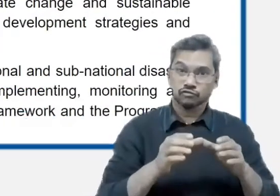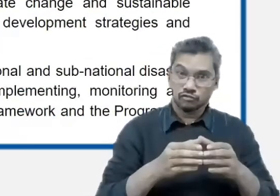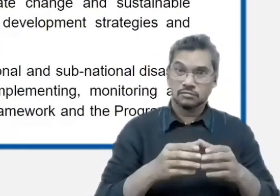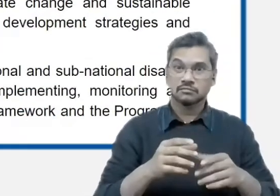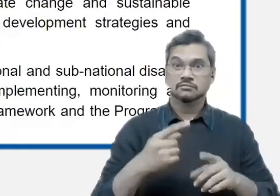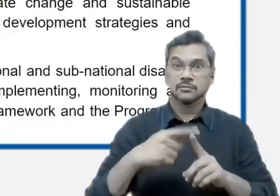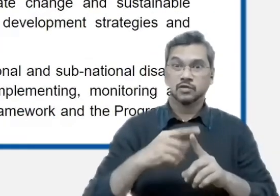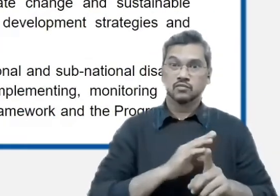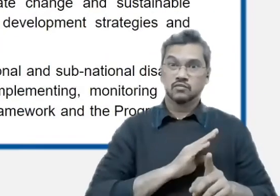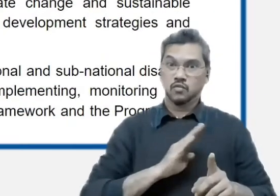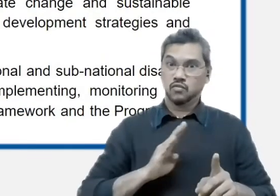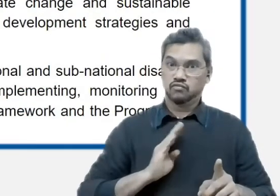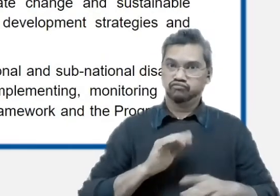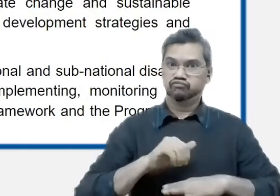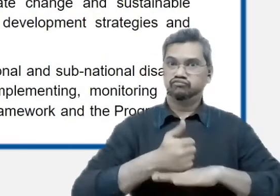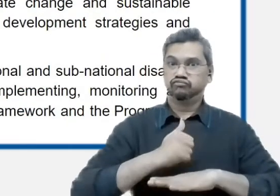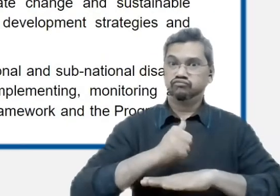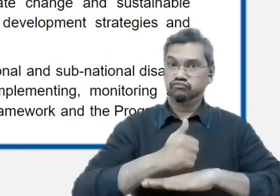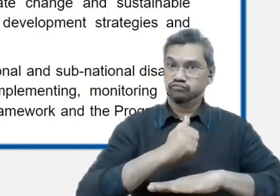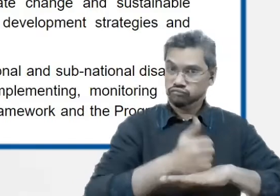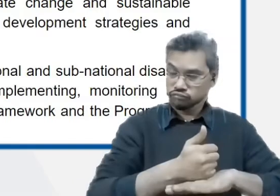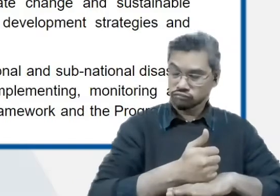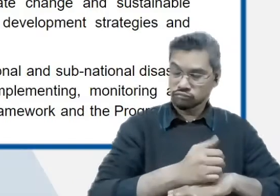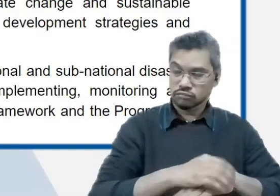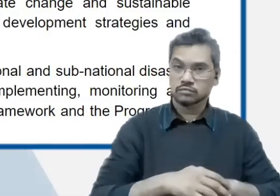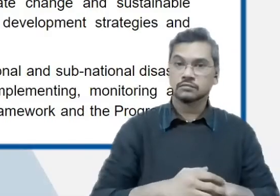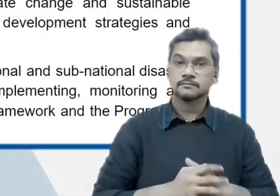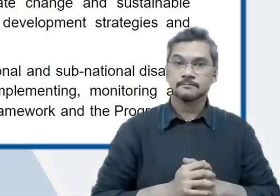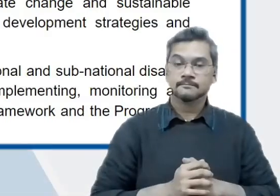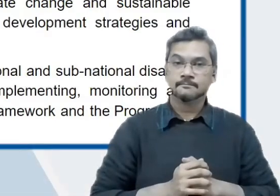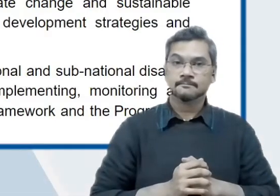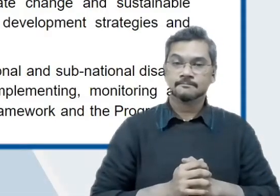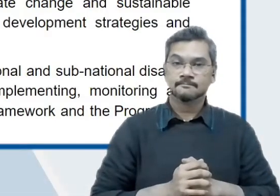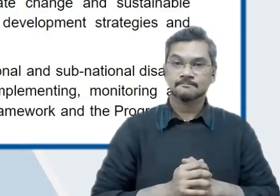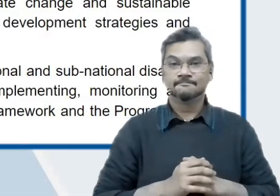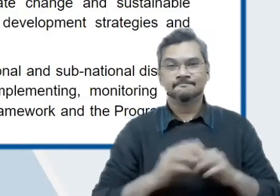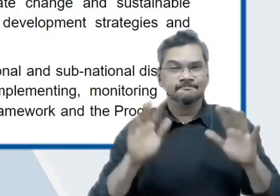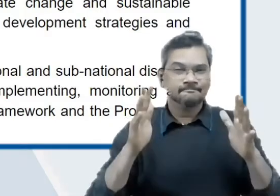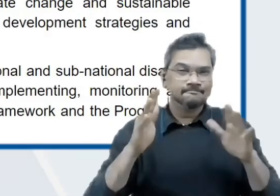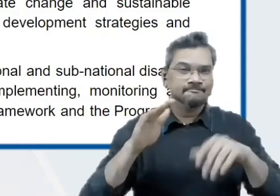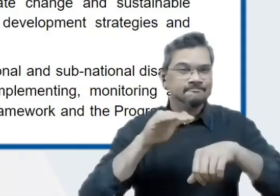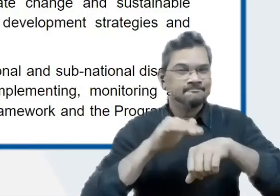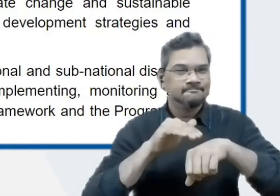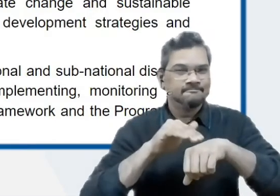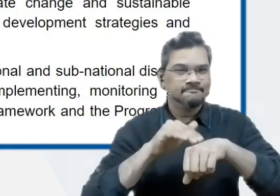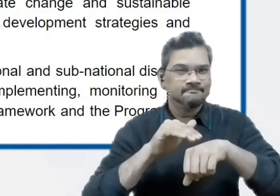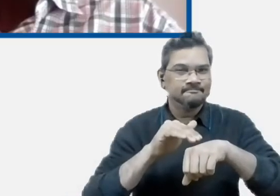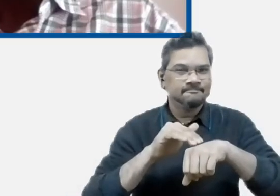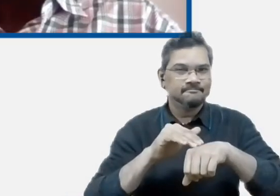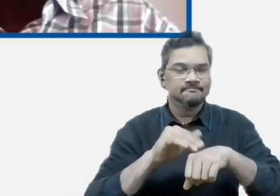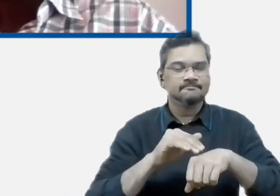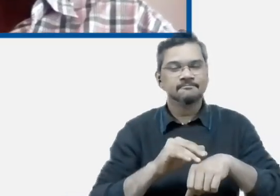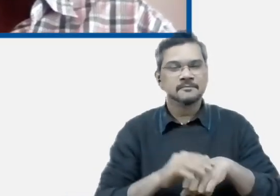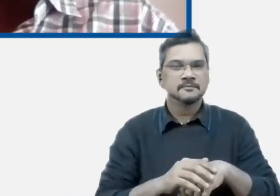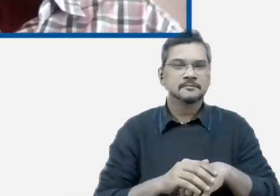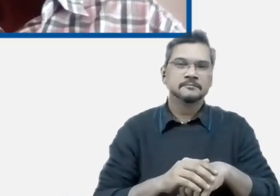Appreciate the role. If I might come in, Charles, just to Since this is a interactive session, I'm trying to see